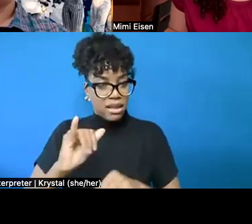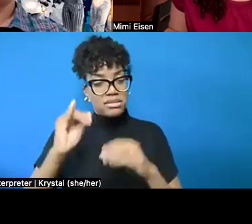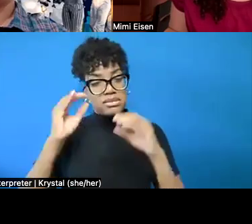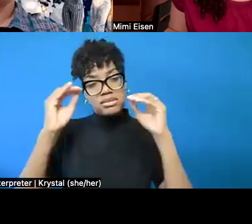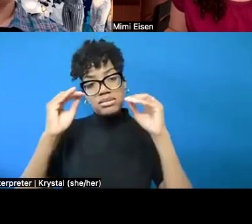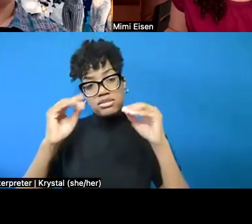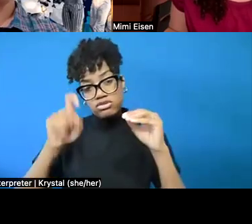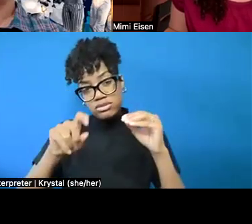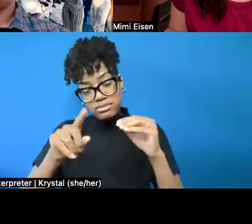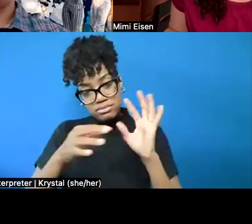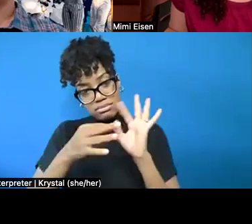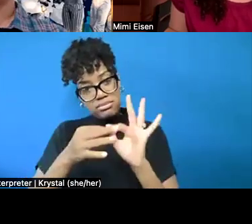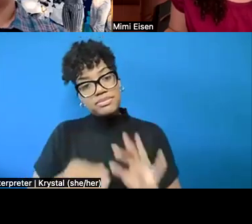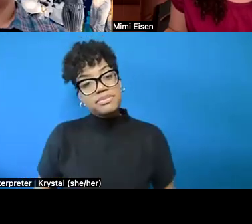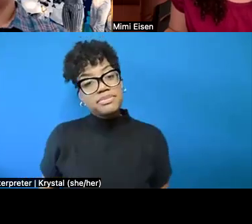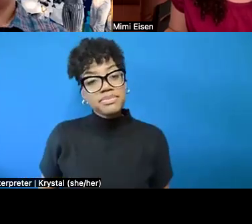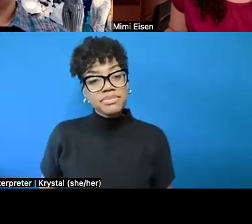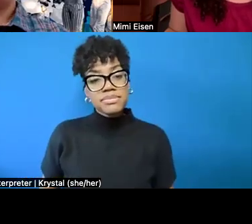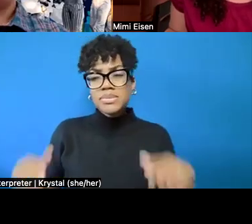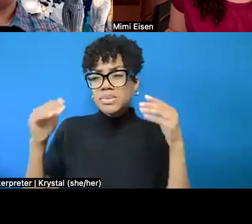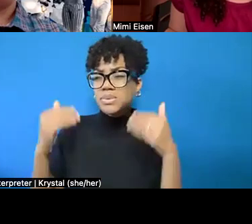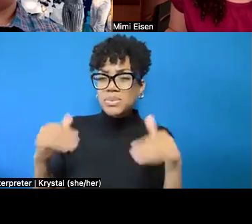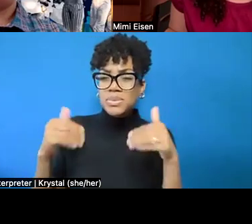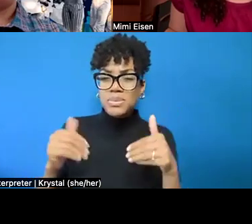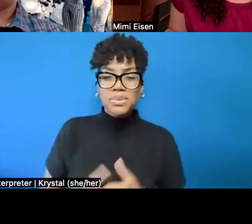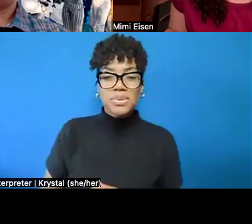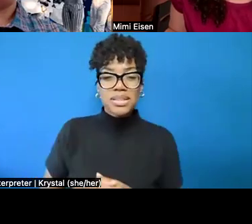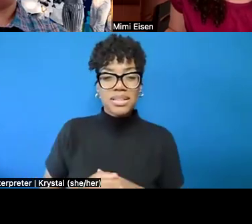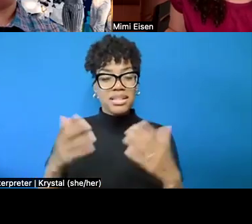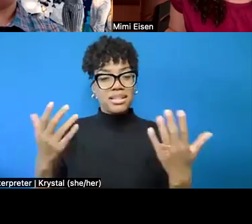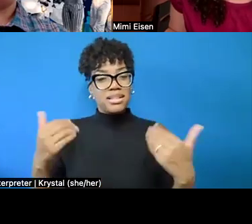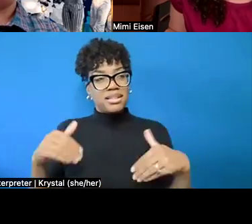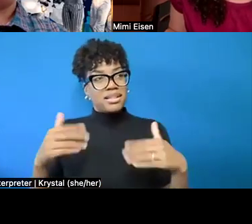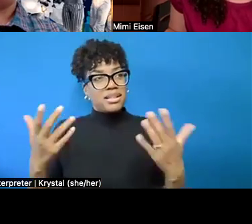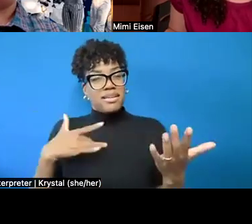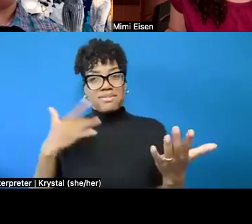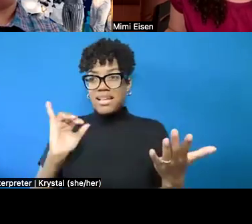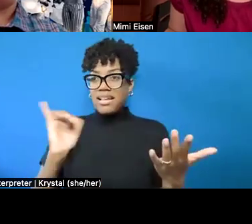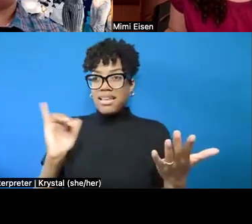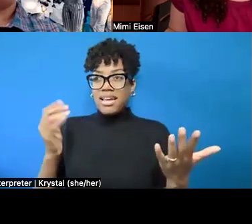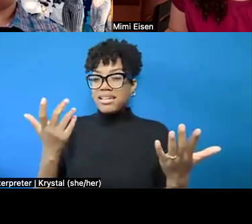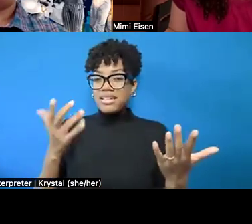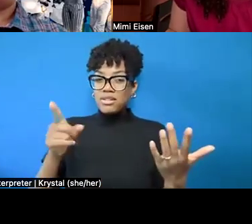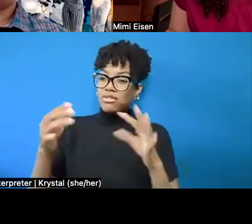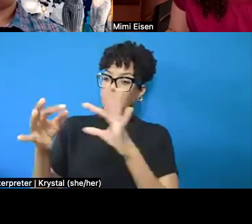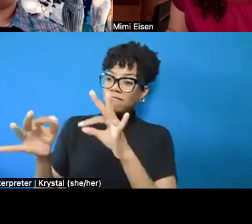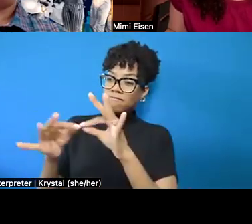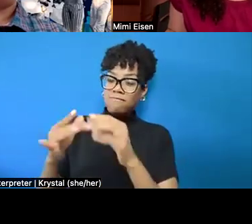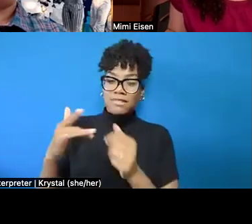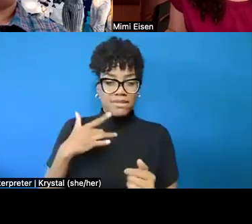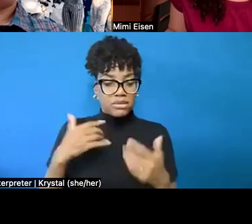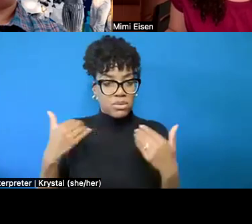Whew. Man, it's, in one way, it's like, it sounds so radical. And then the other way, it's